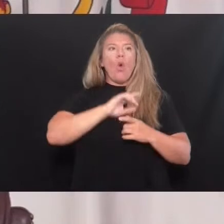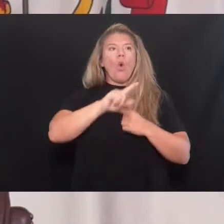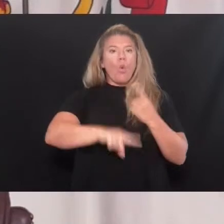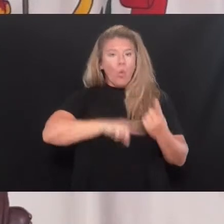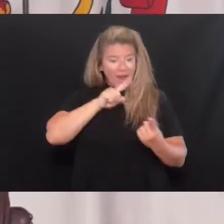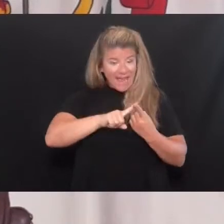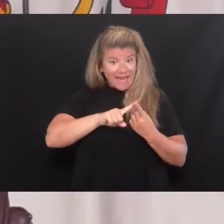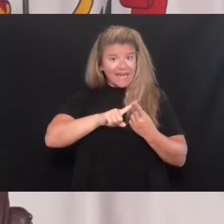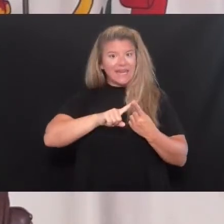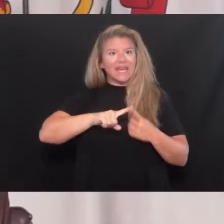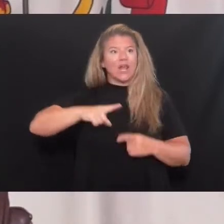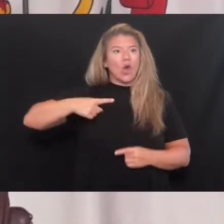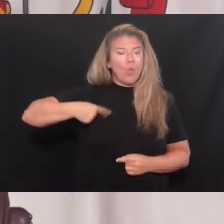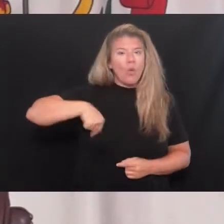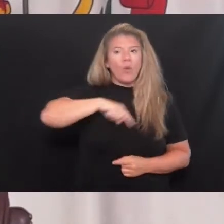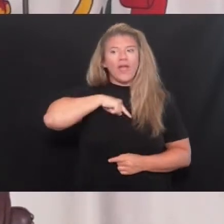have